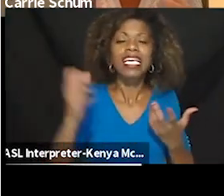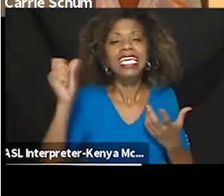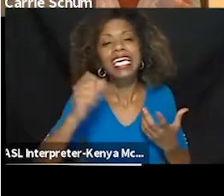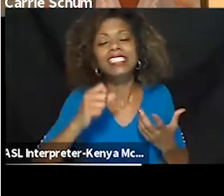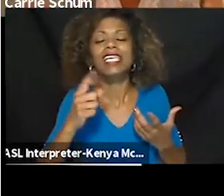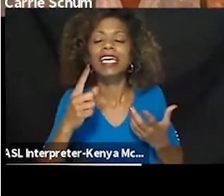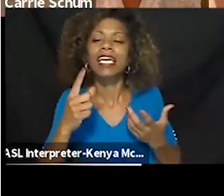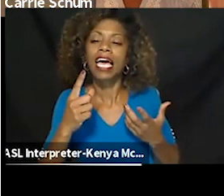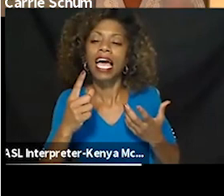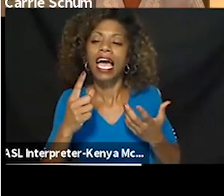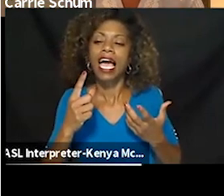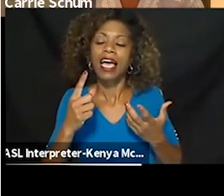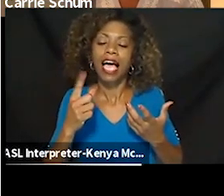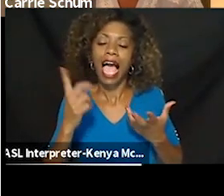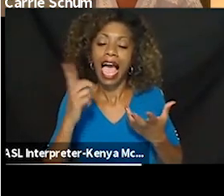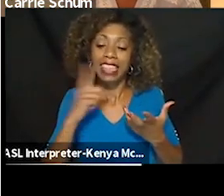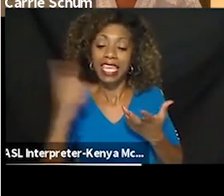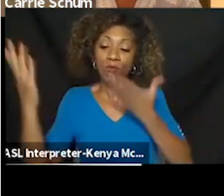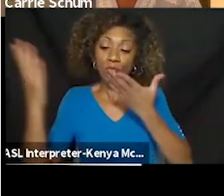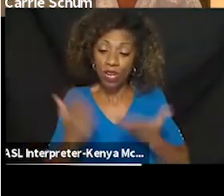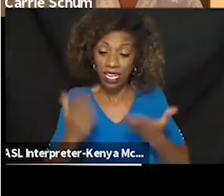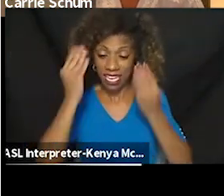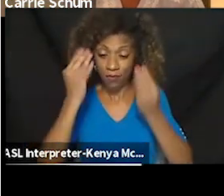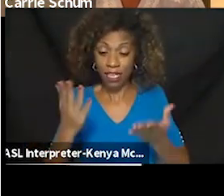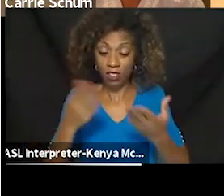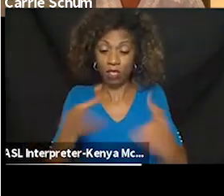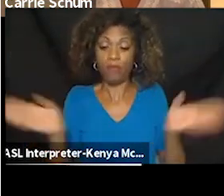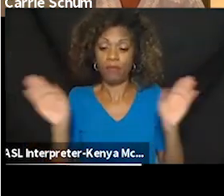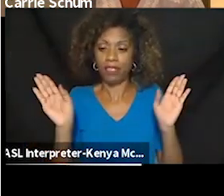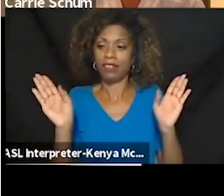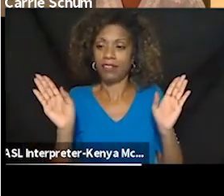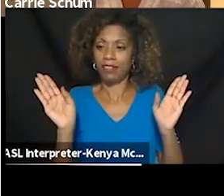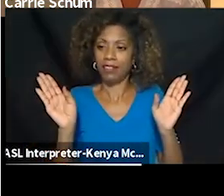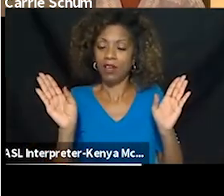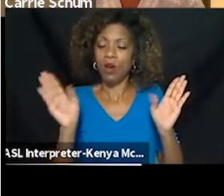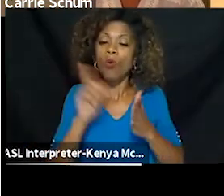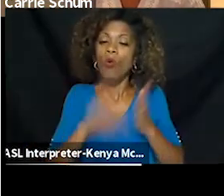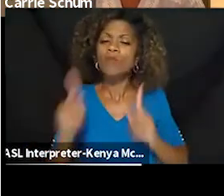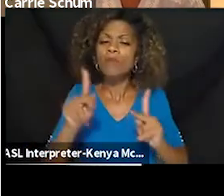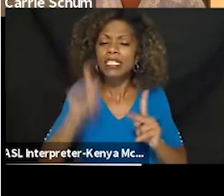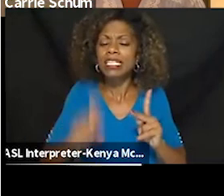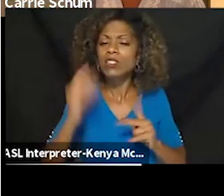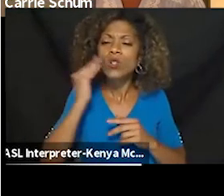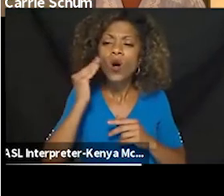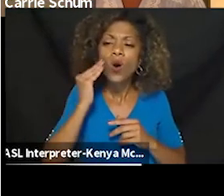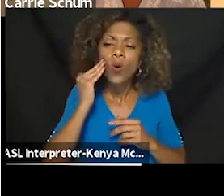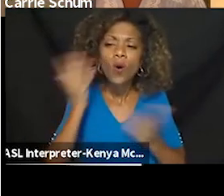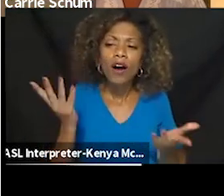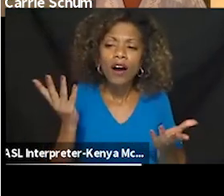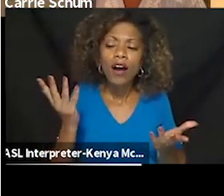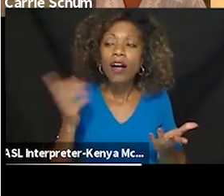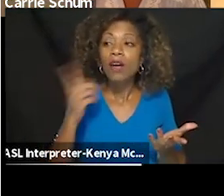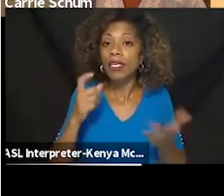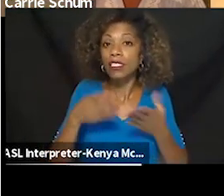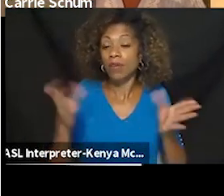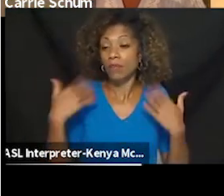also attuned to the public attitude. And how do we solve this? What do people really need to know? Because public health people also